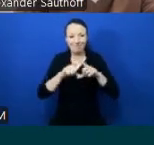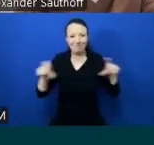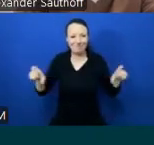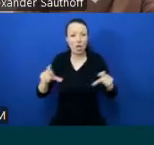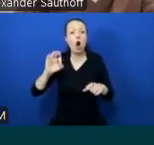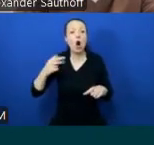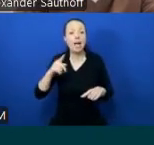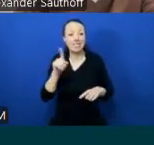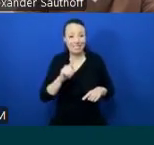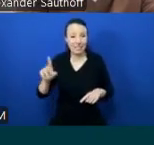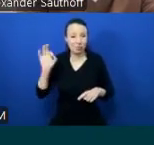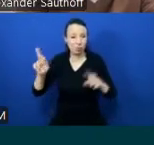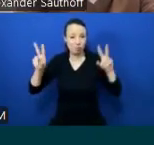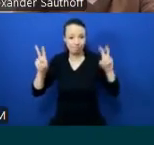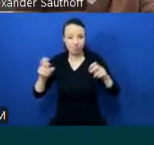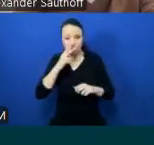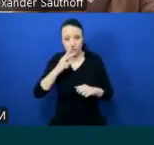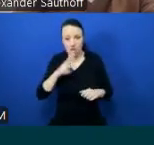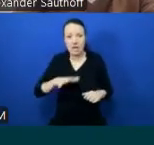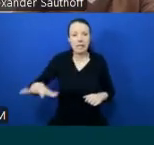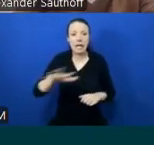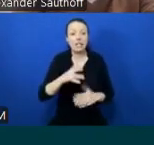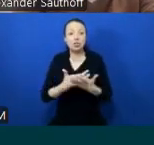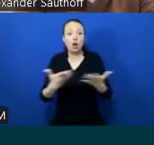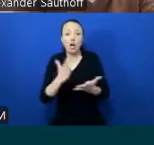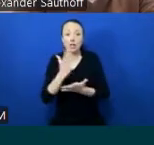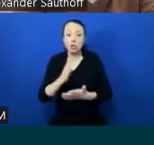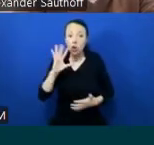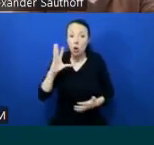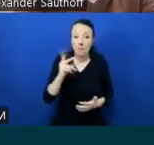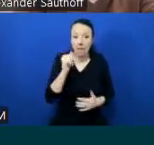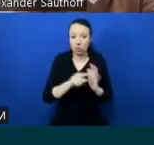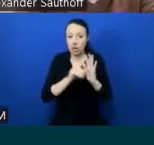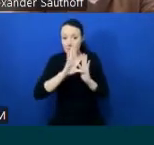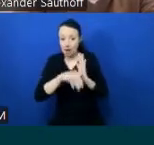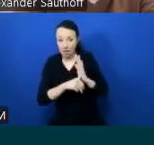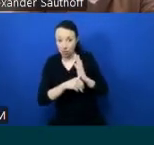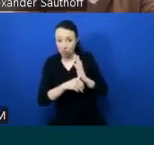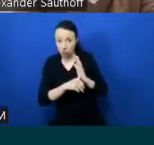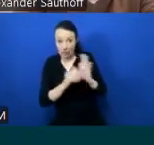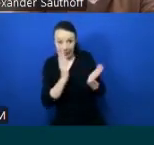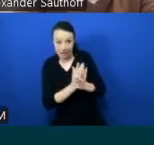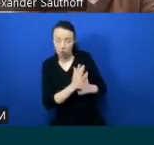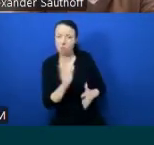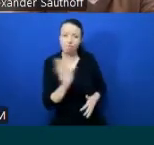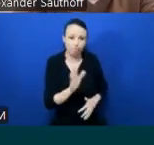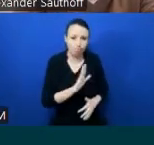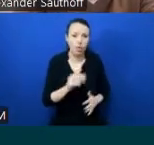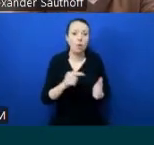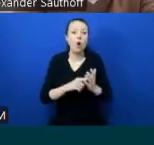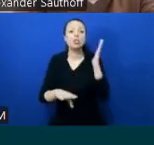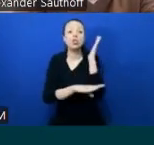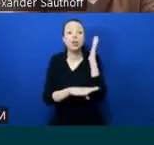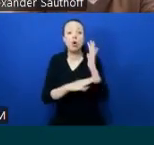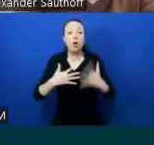spaces don't exist just to beautify urban areas. Trees are the lungs, liver,